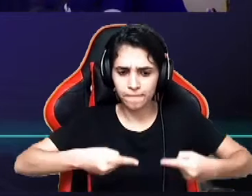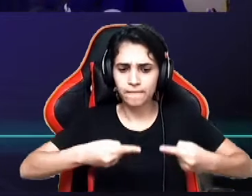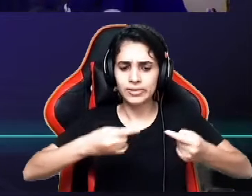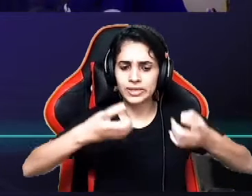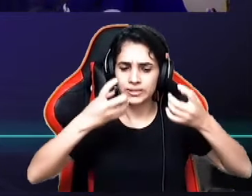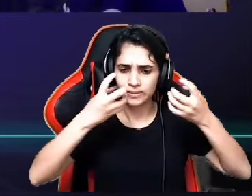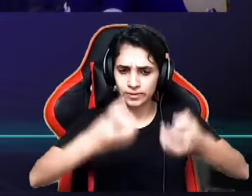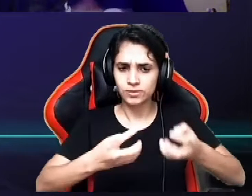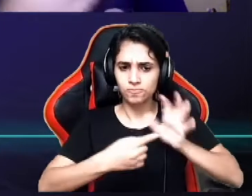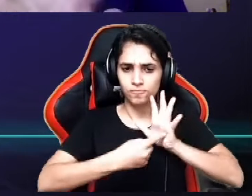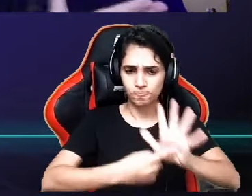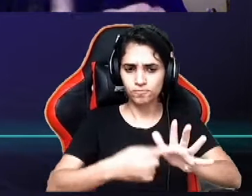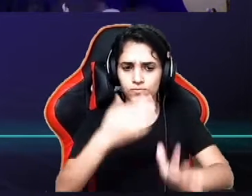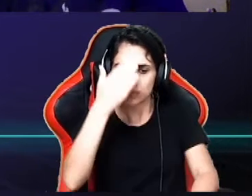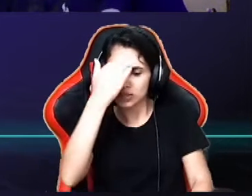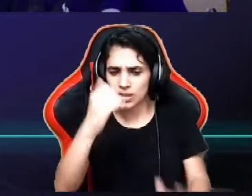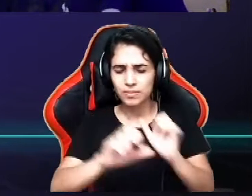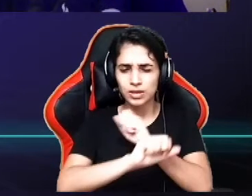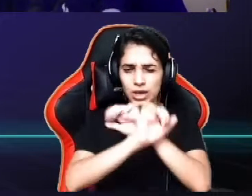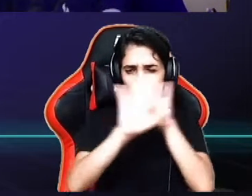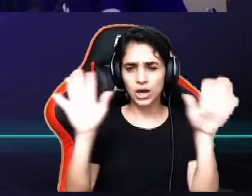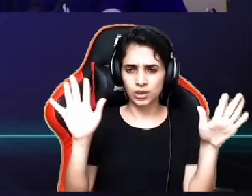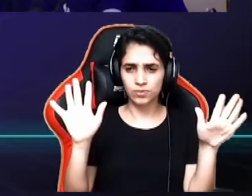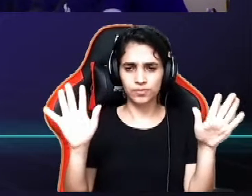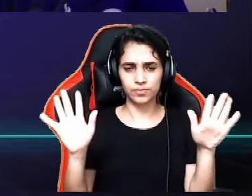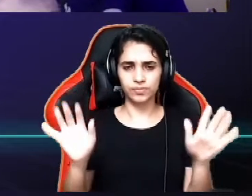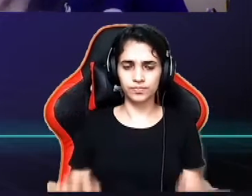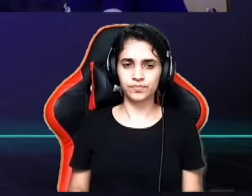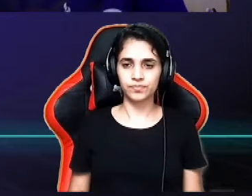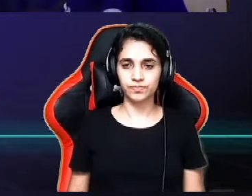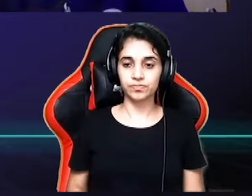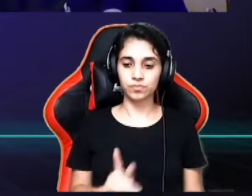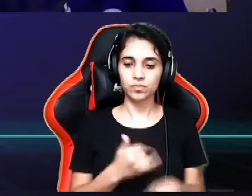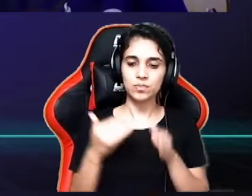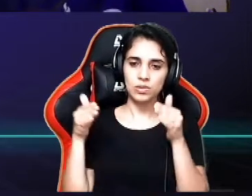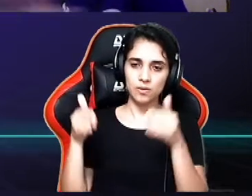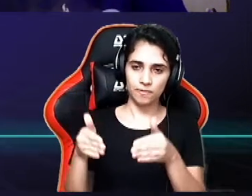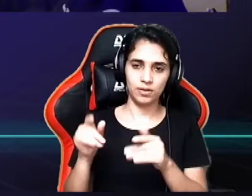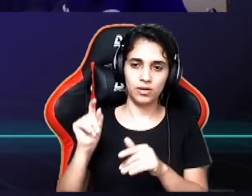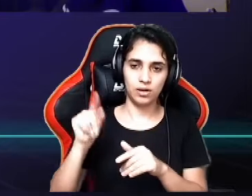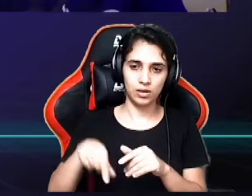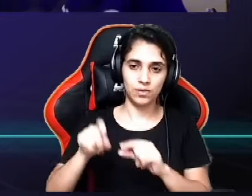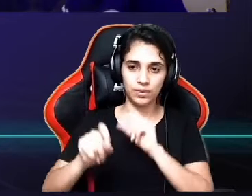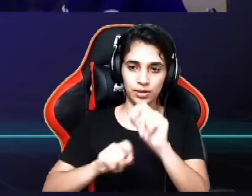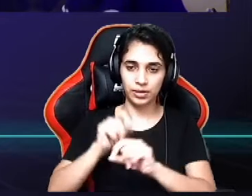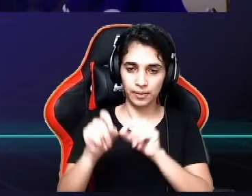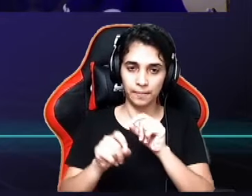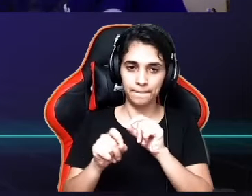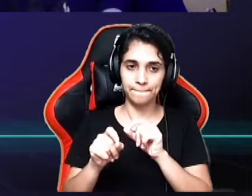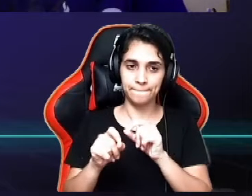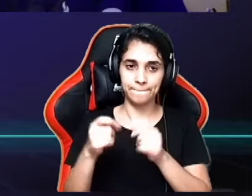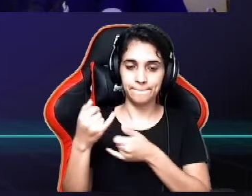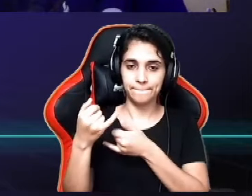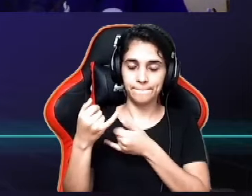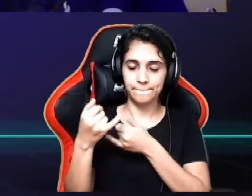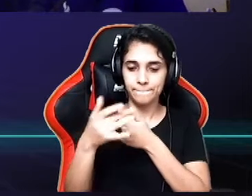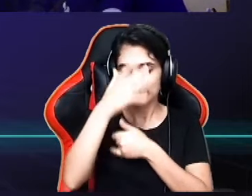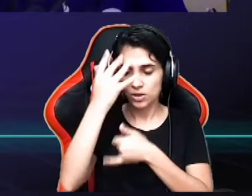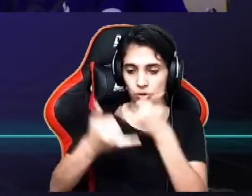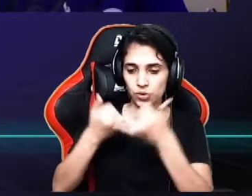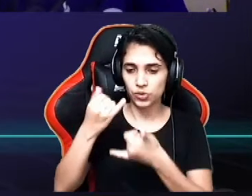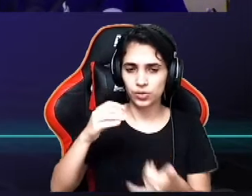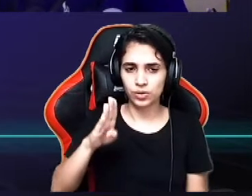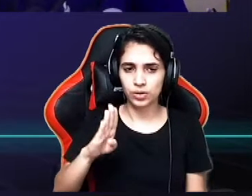hardcore players who want to be competitive and want to show who they are. But as I had anticipated, our focus is on